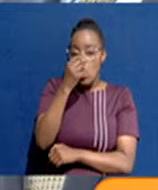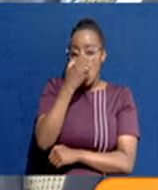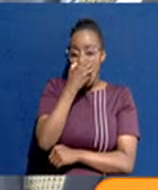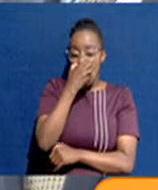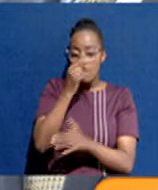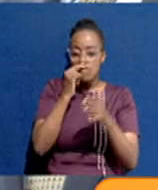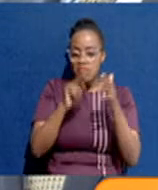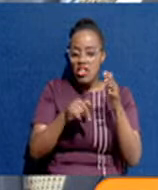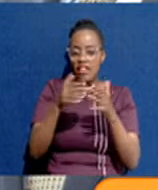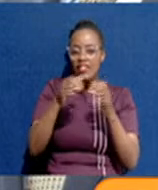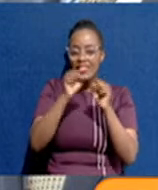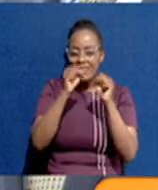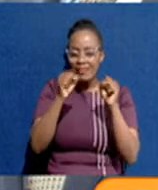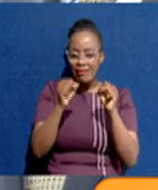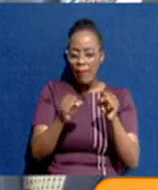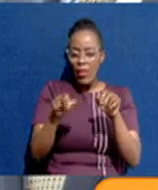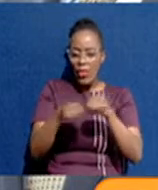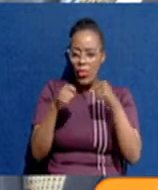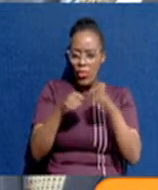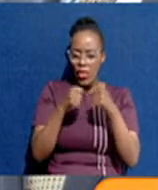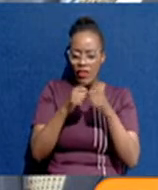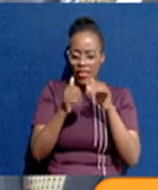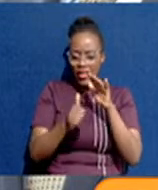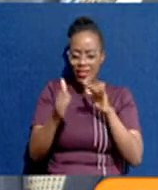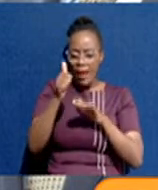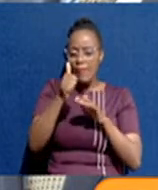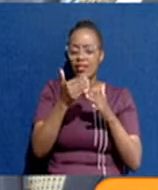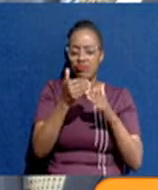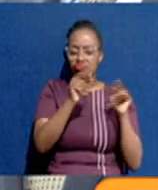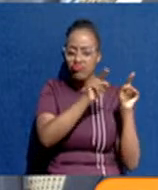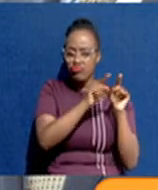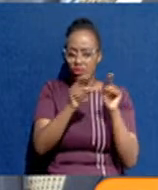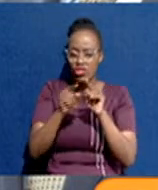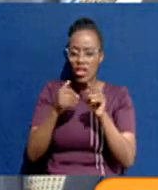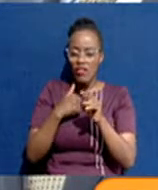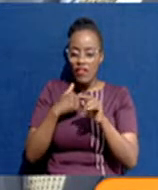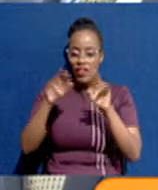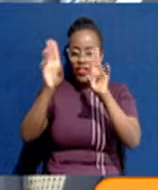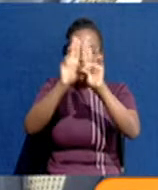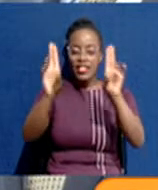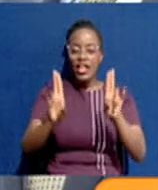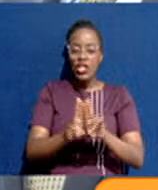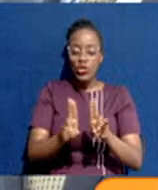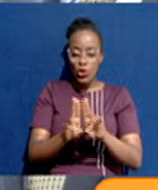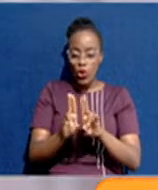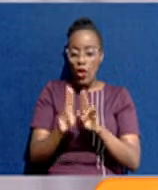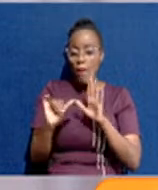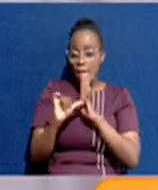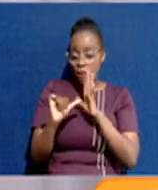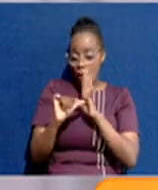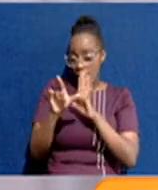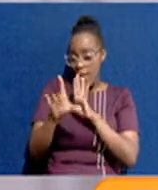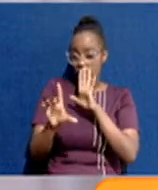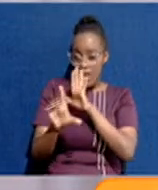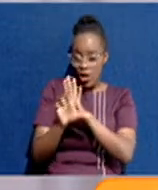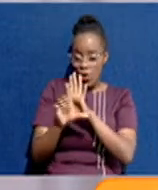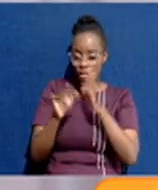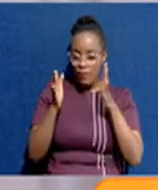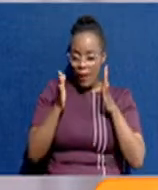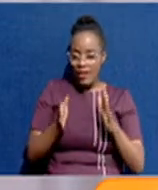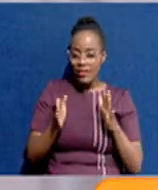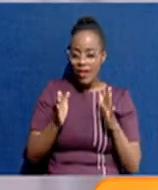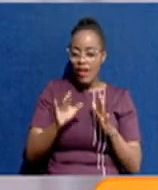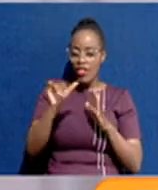a systematic violation of established norms and principles of international humanitarian law. And this situation